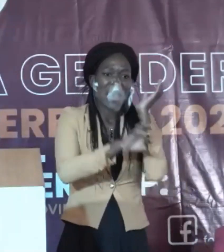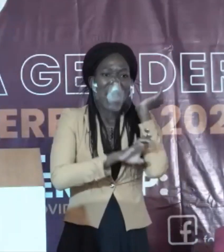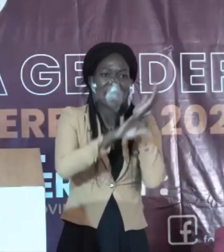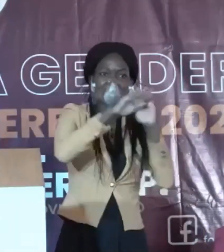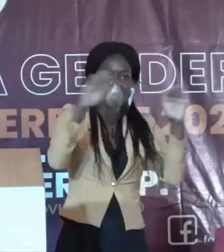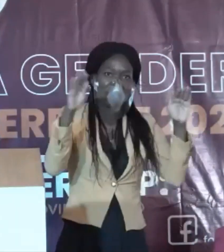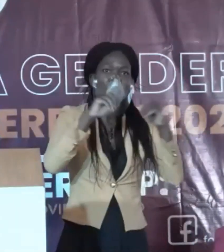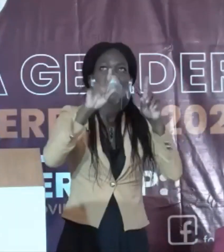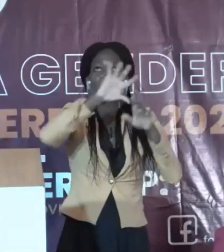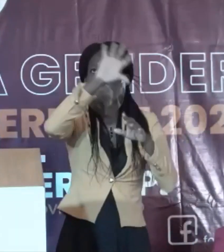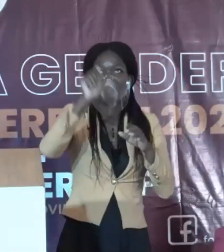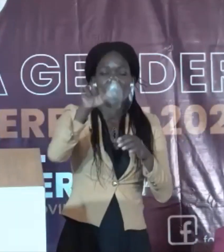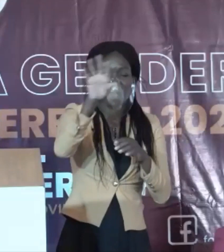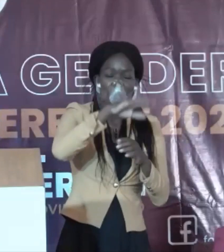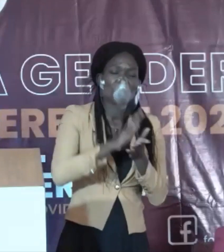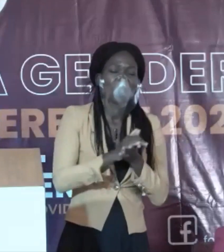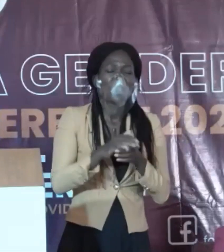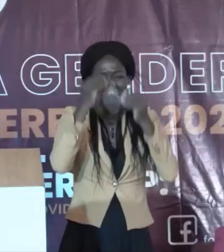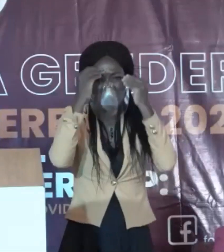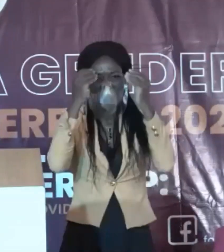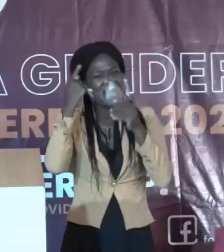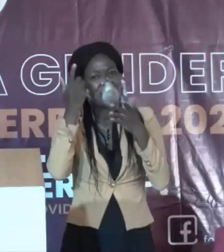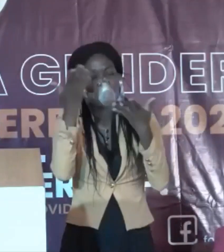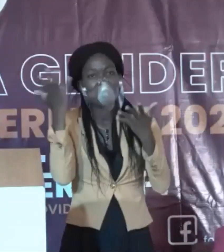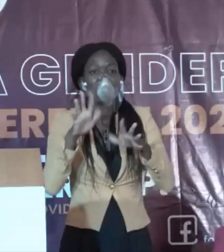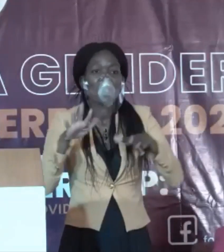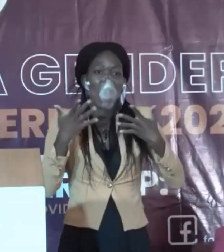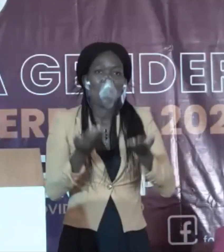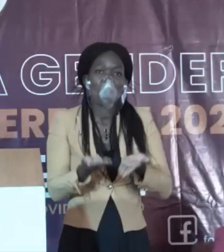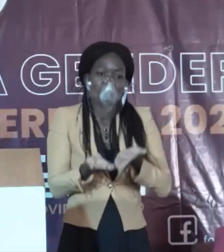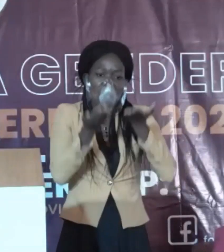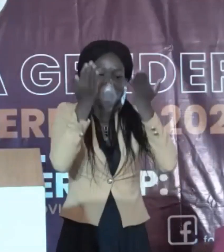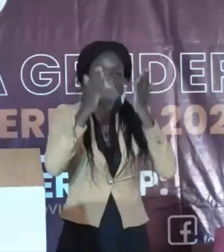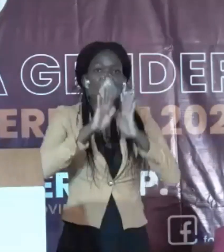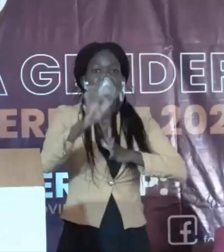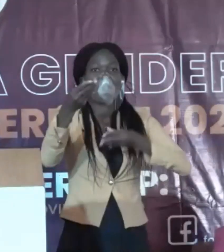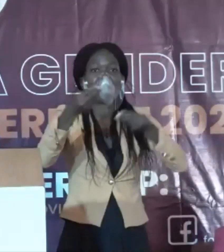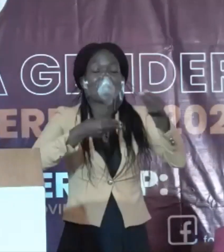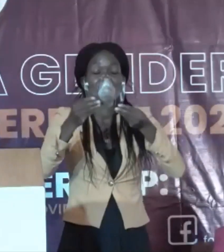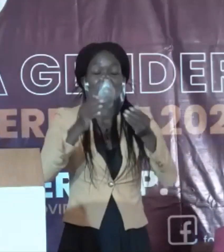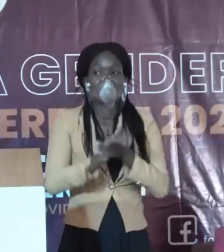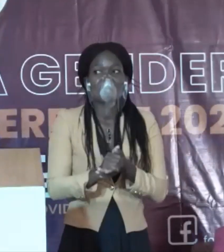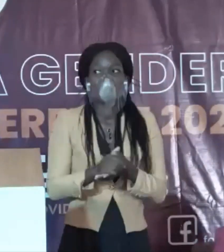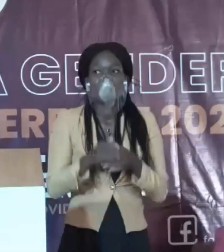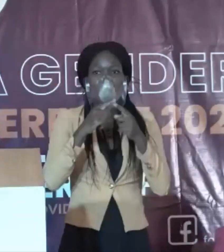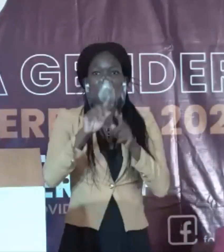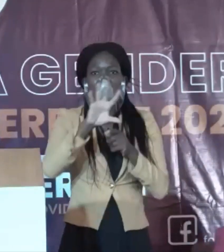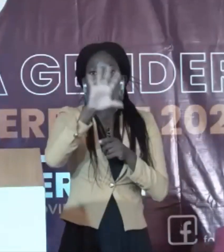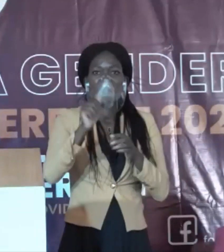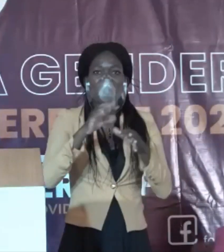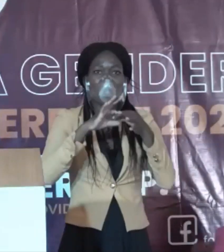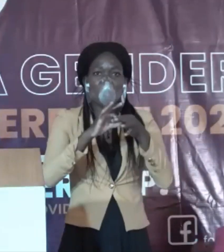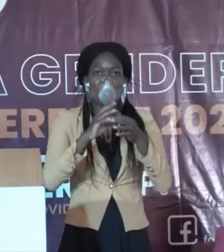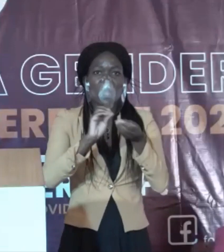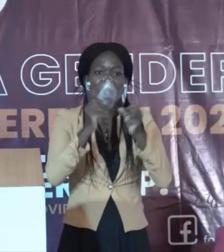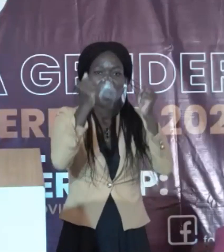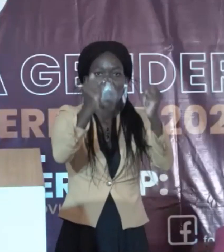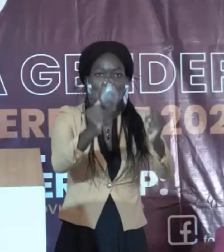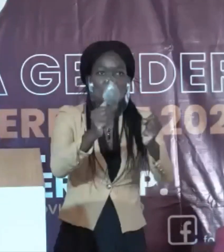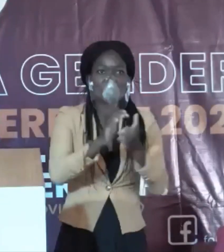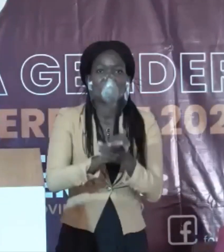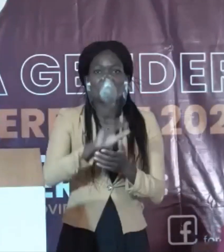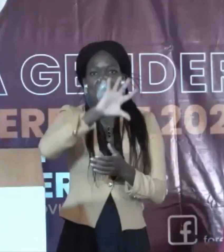and non-financial services for growing their businesses. Recently, the African Union launched in Africa